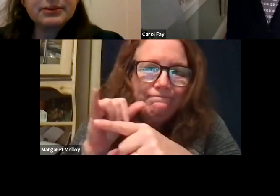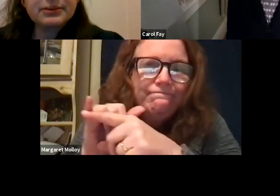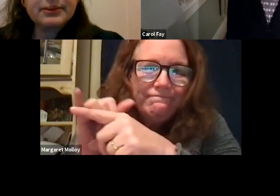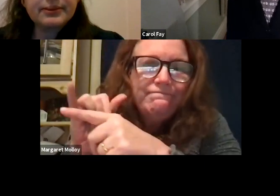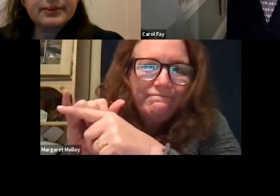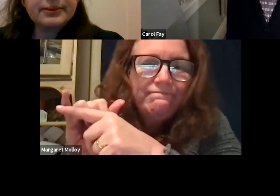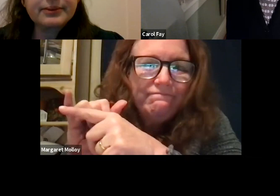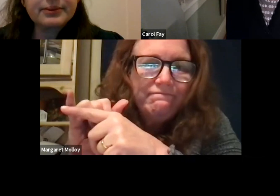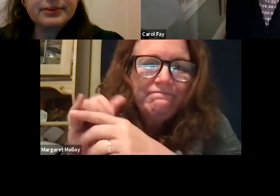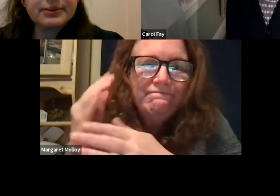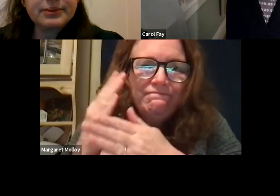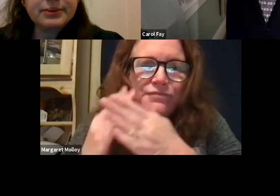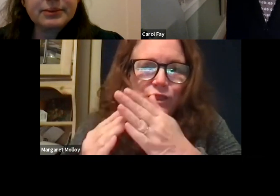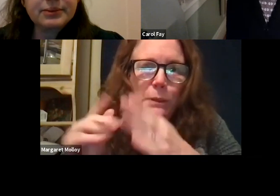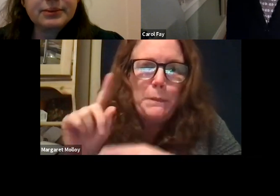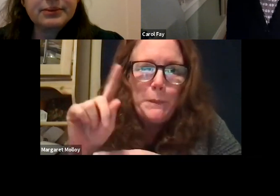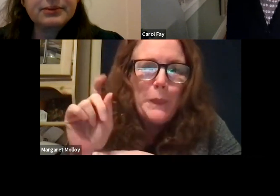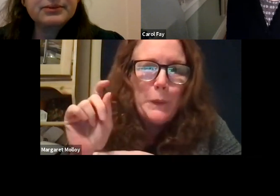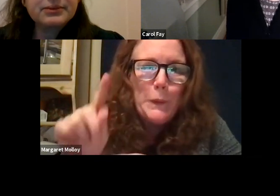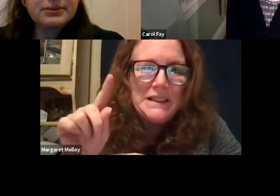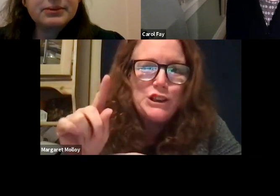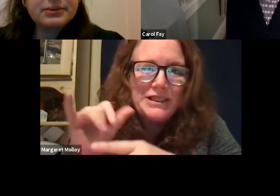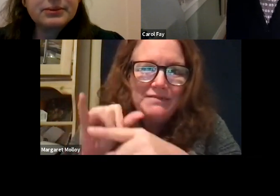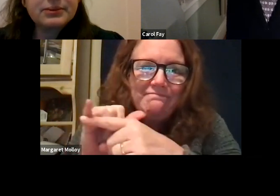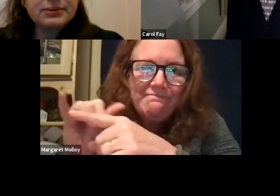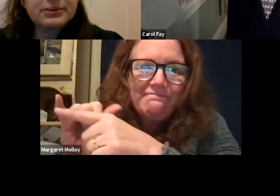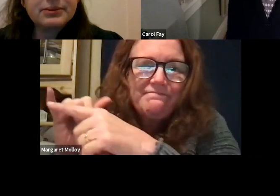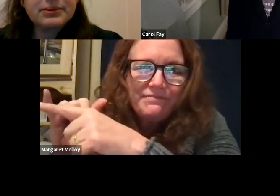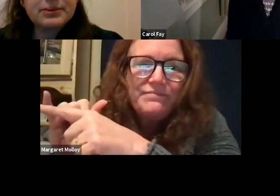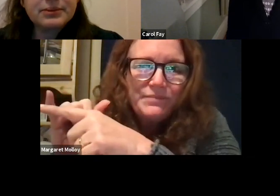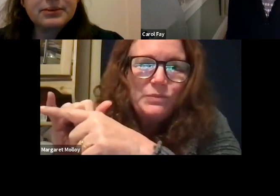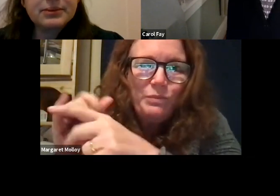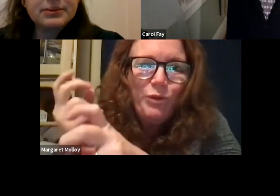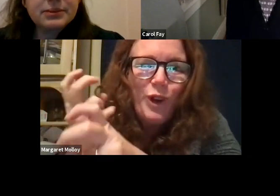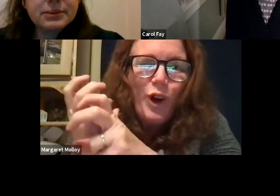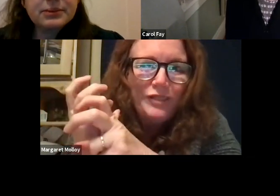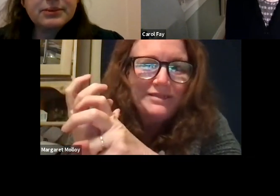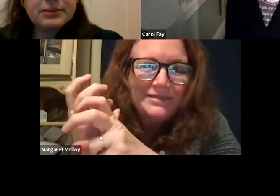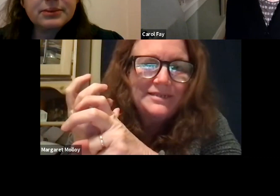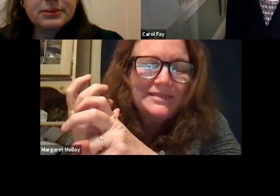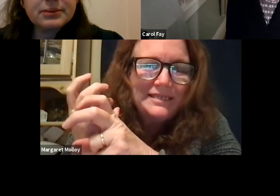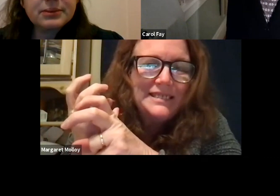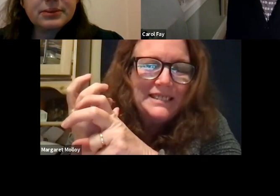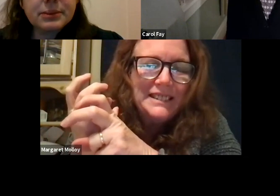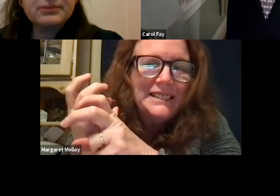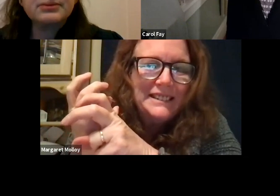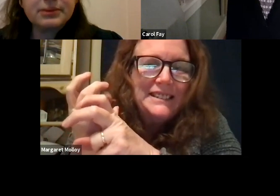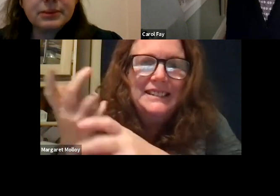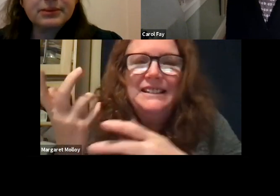I would say it's the language, yes. Inaccessible use of the English language. The questions are very hard to